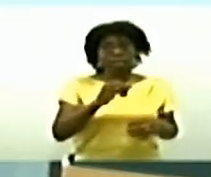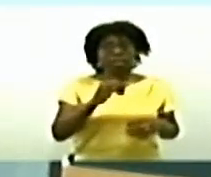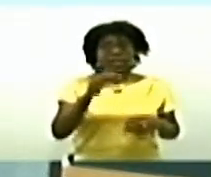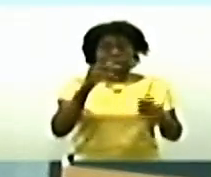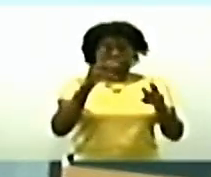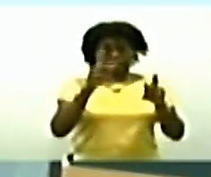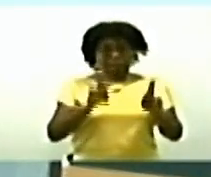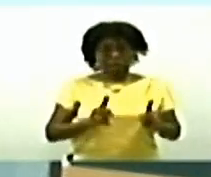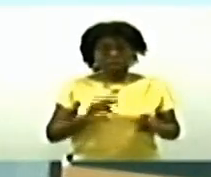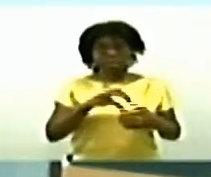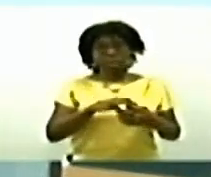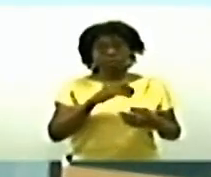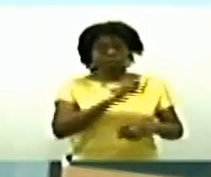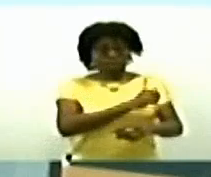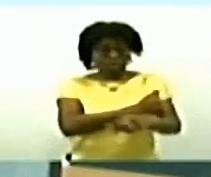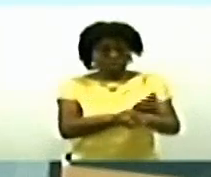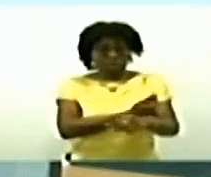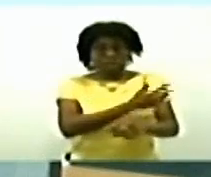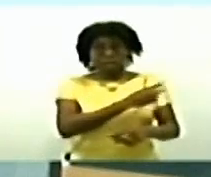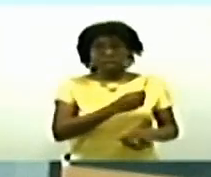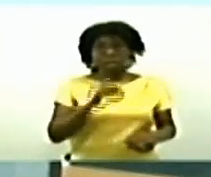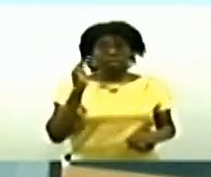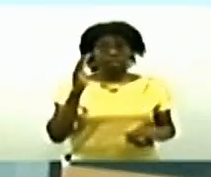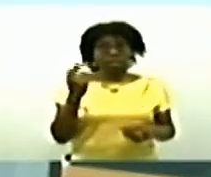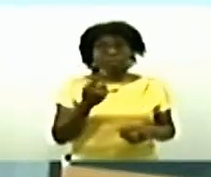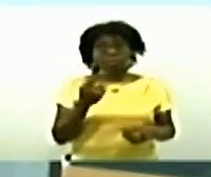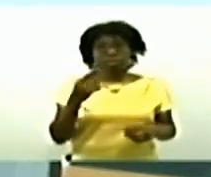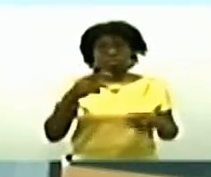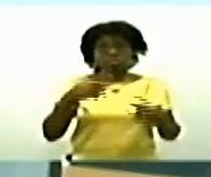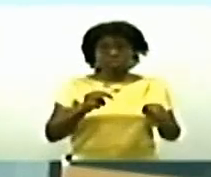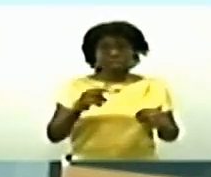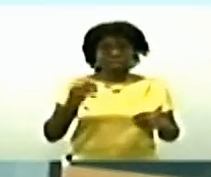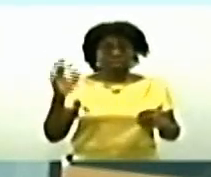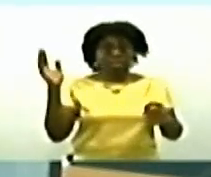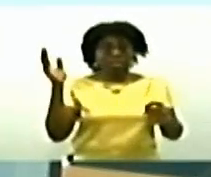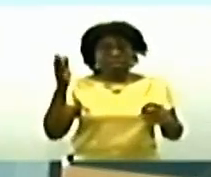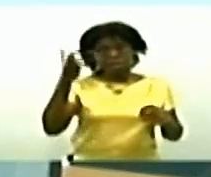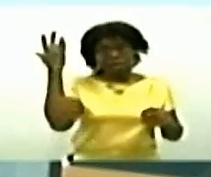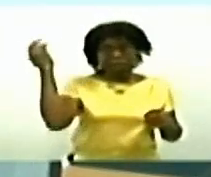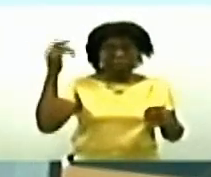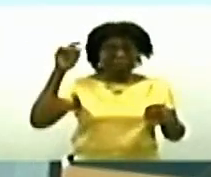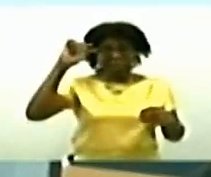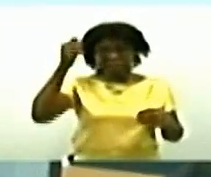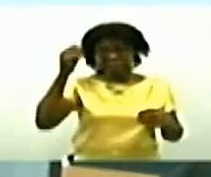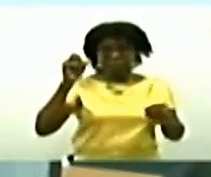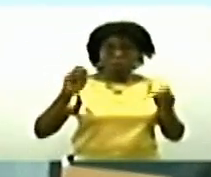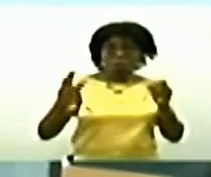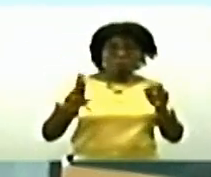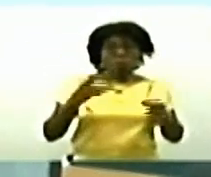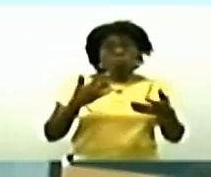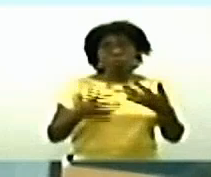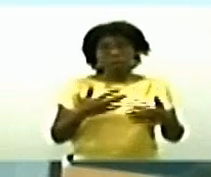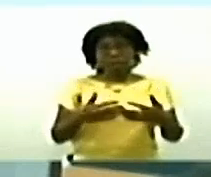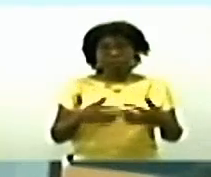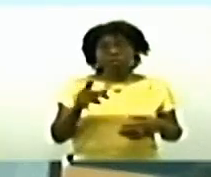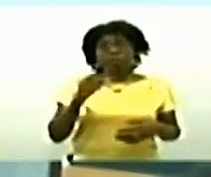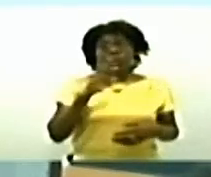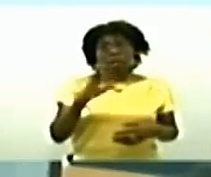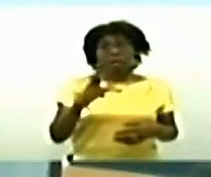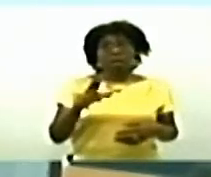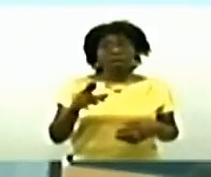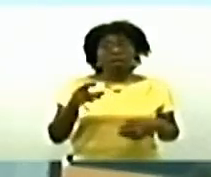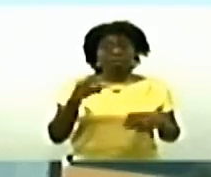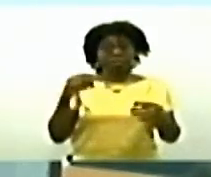authority. And should somebody try to slap the cap off or do anything to them, you are basically contravening the